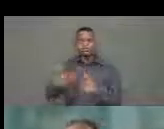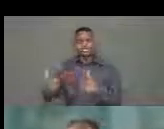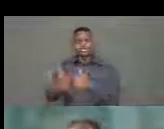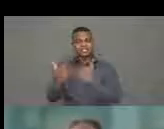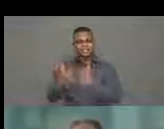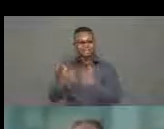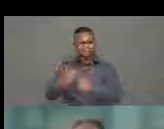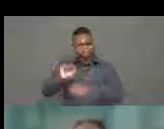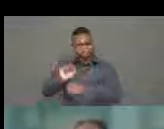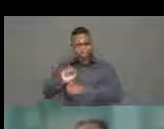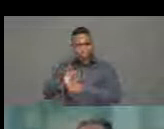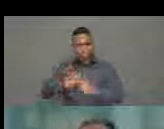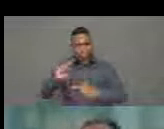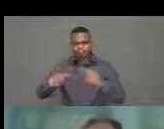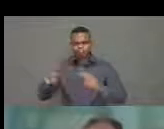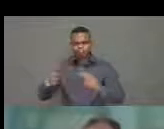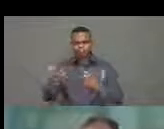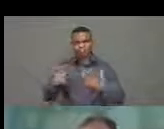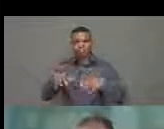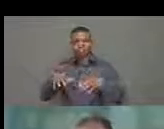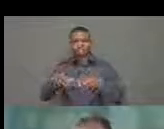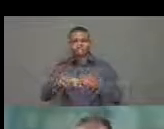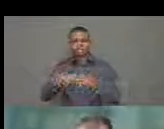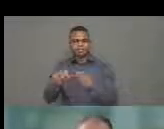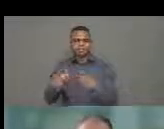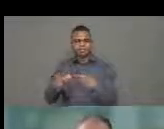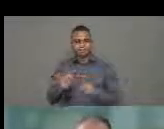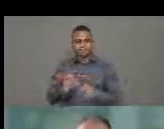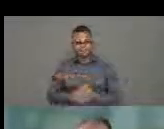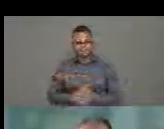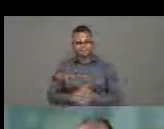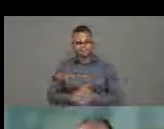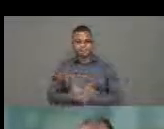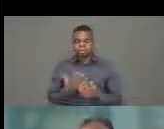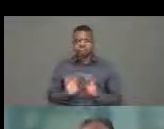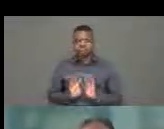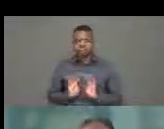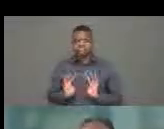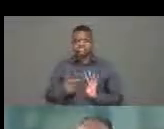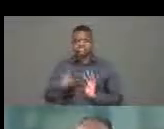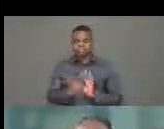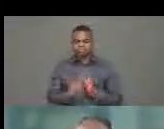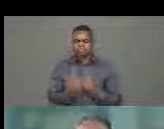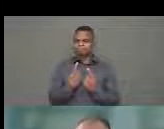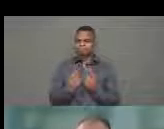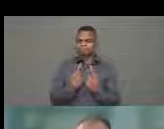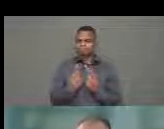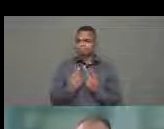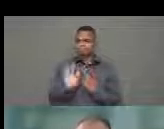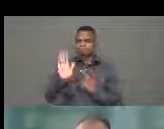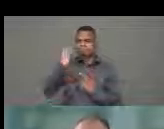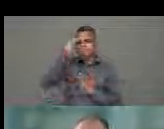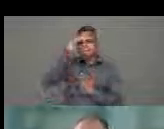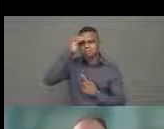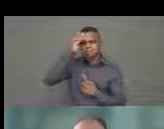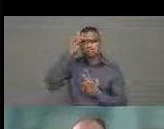discussion along with input from a range of experts. €20. And you see some. Sorry, Shane, can I interrupt